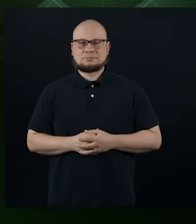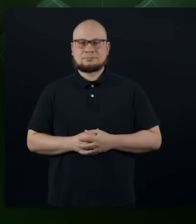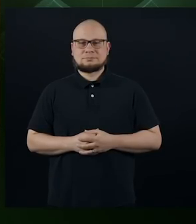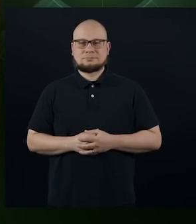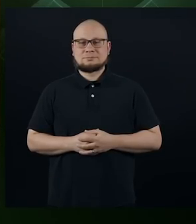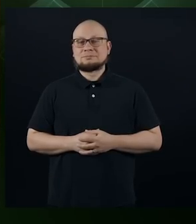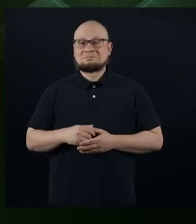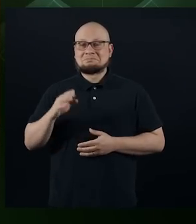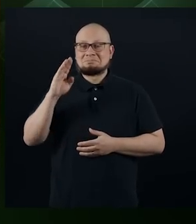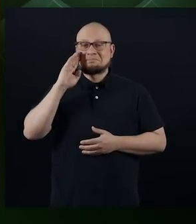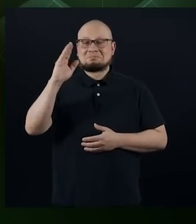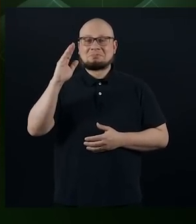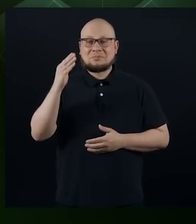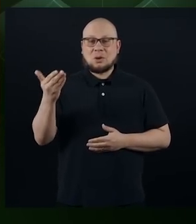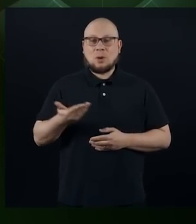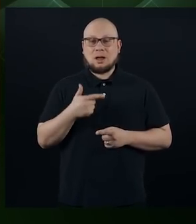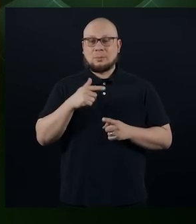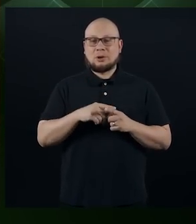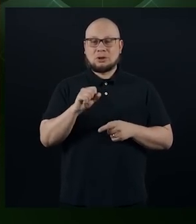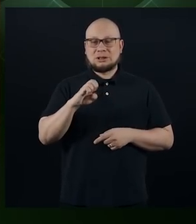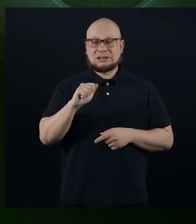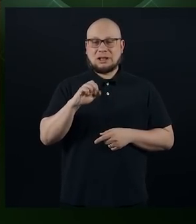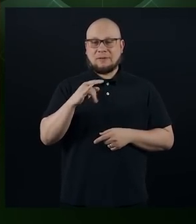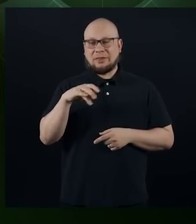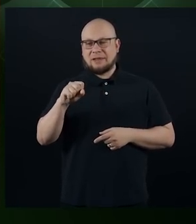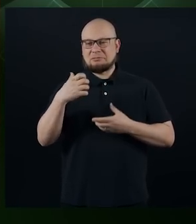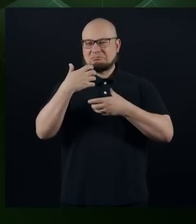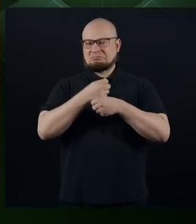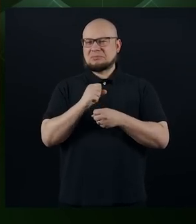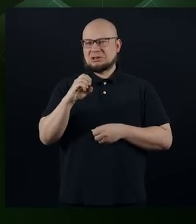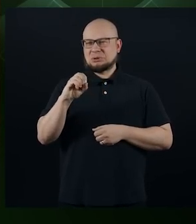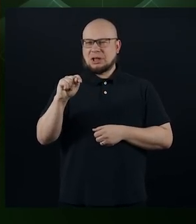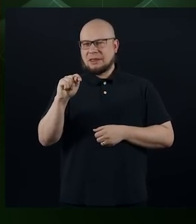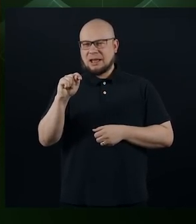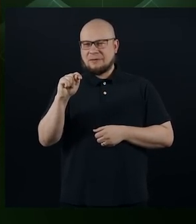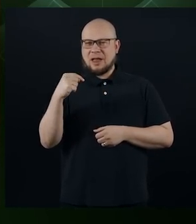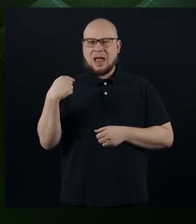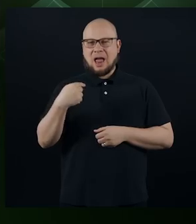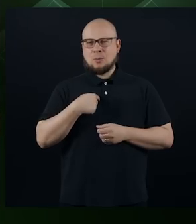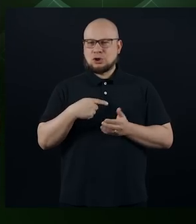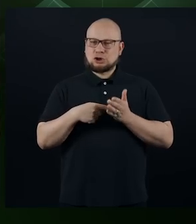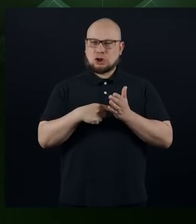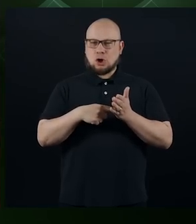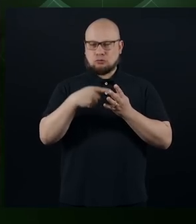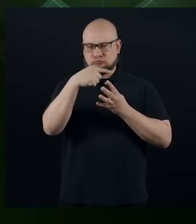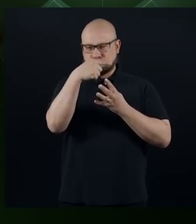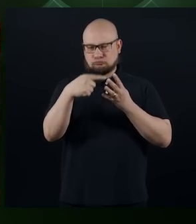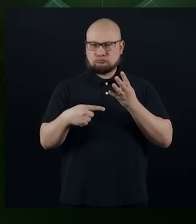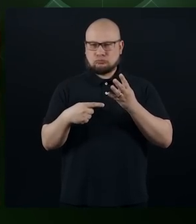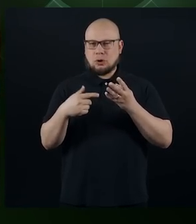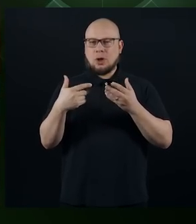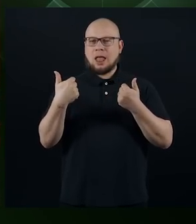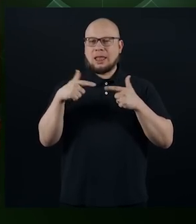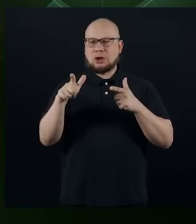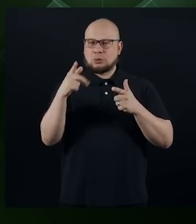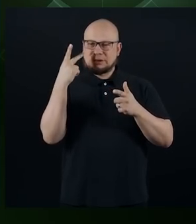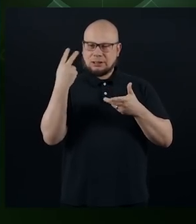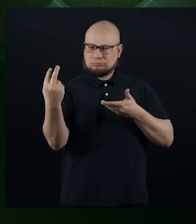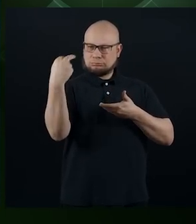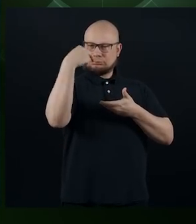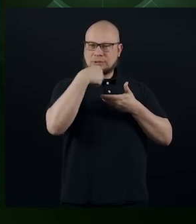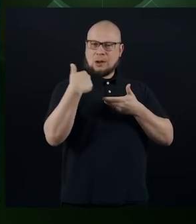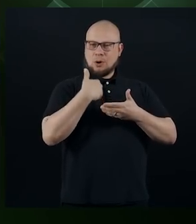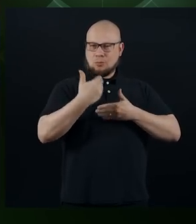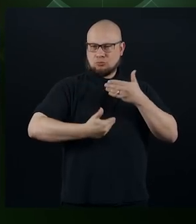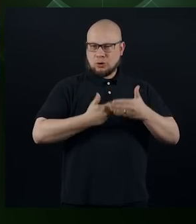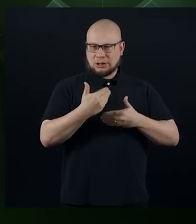Hey everyone, welcome to the Sea of Thieves, a Pirates Live Showcase. We are so excited and proud to give you a glimpse into how we brought Jack Sparrow into